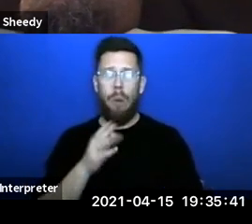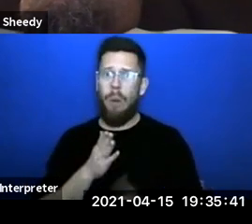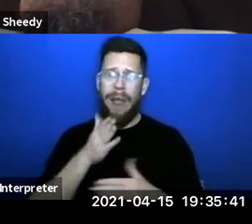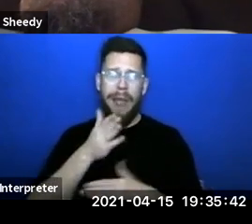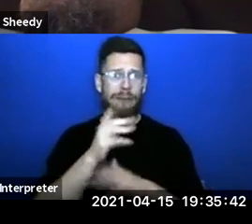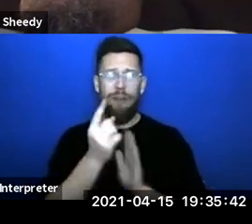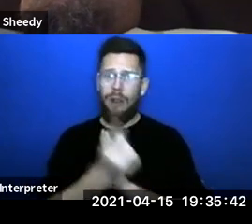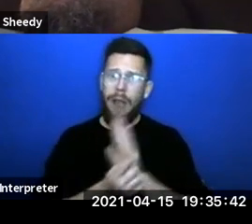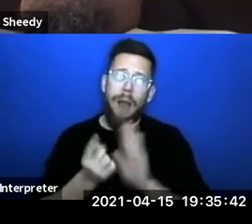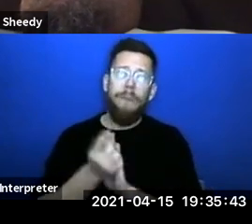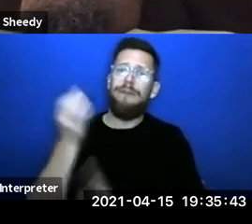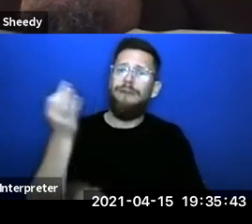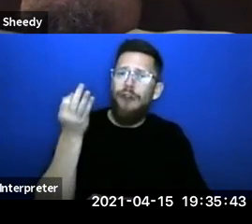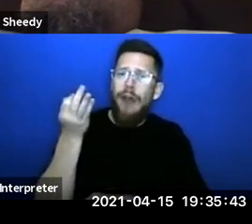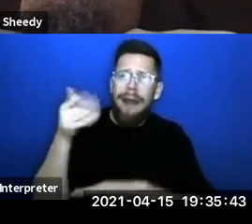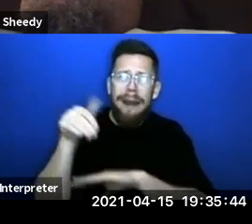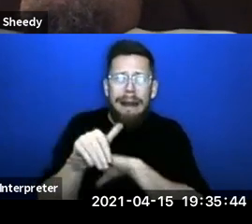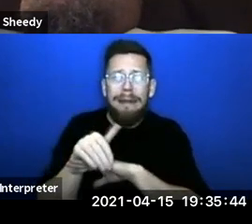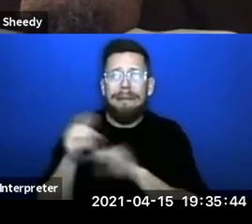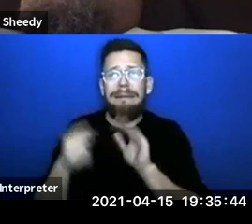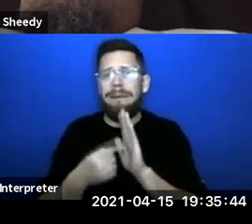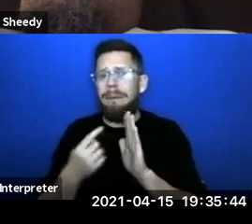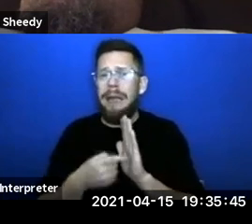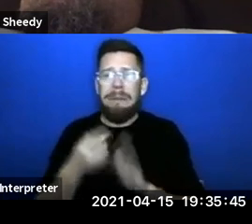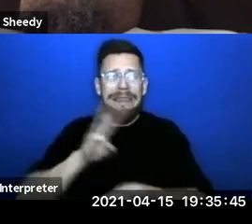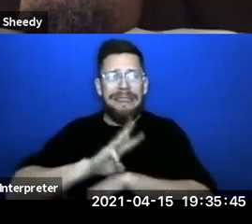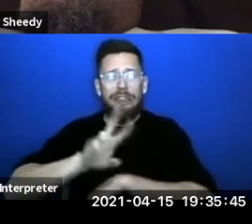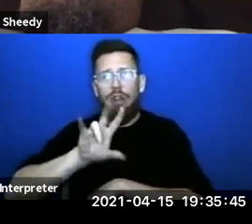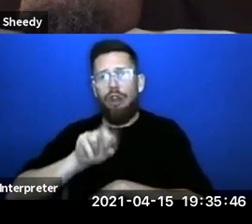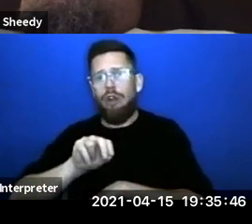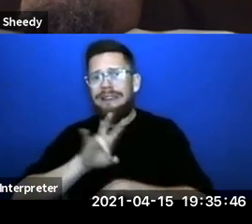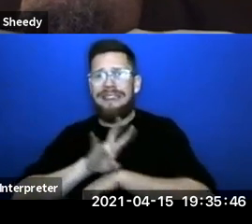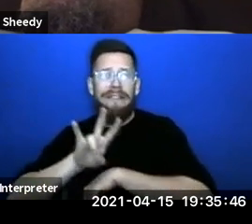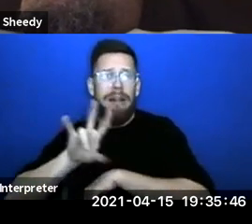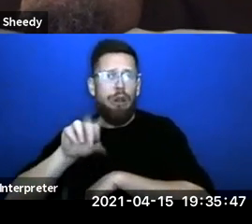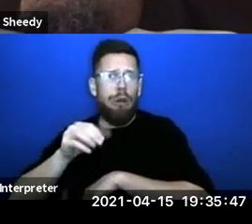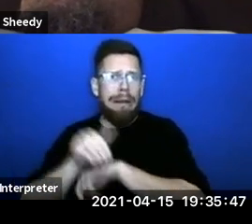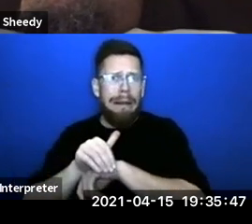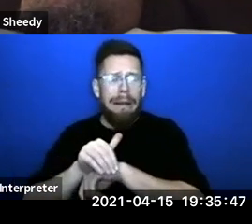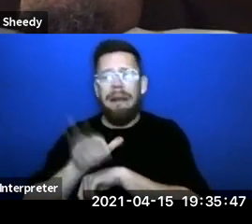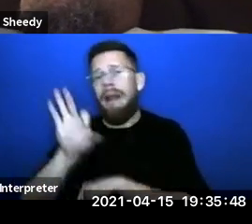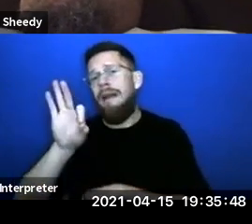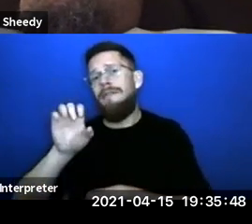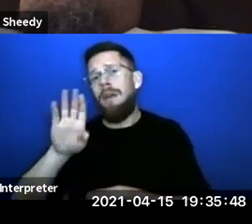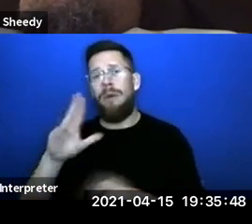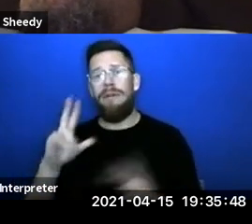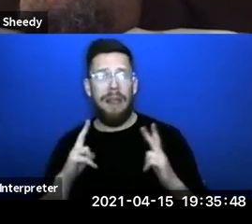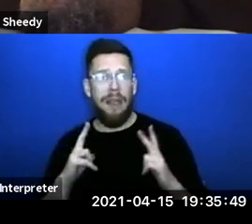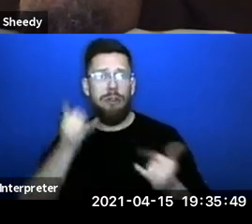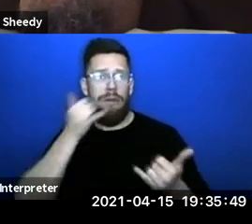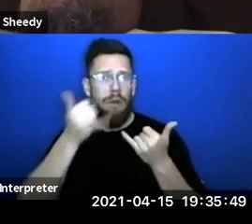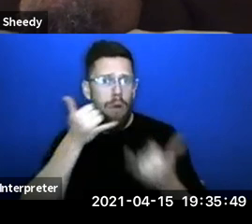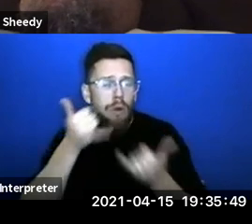nights, until literally 6:30, 7:30 at night. February vacation, they received phone calls and